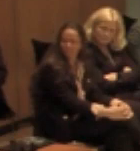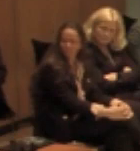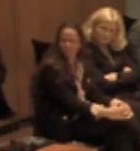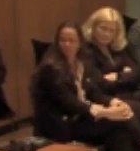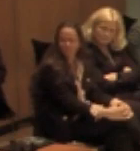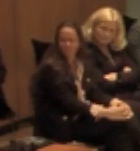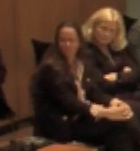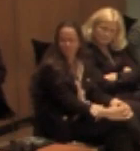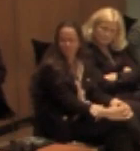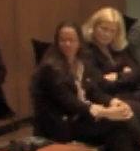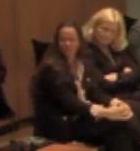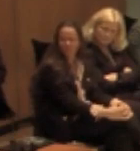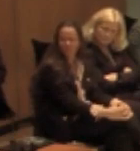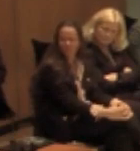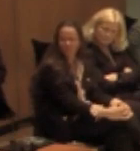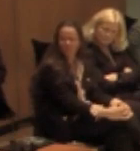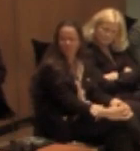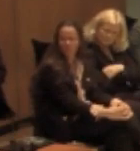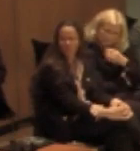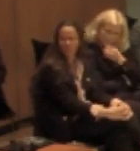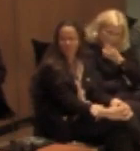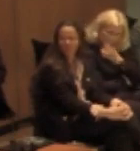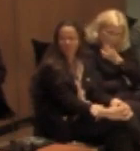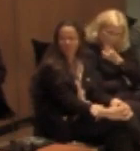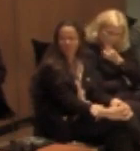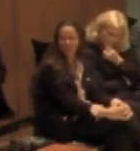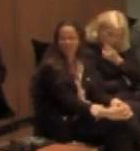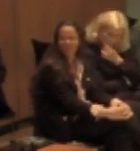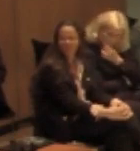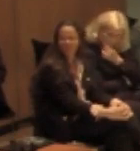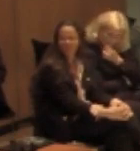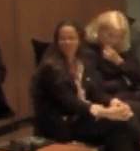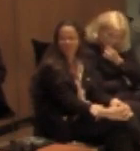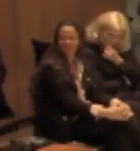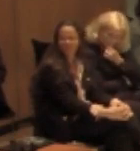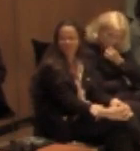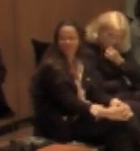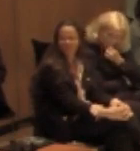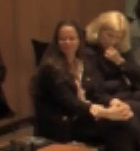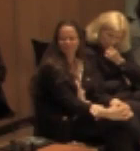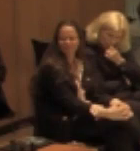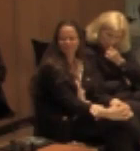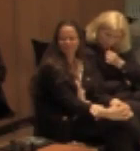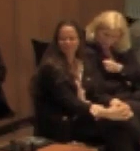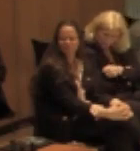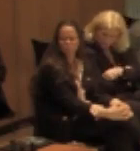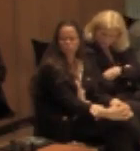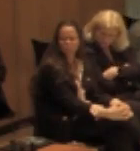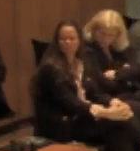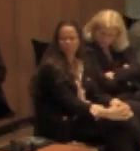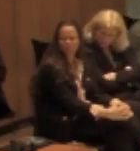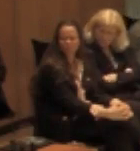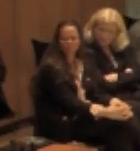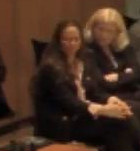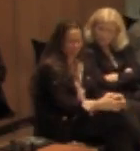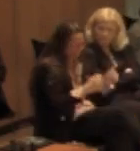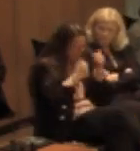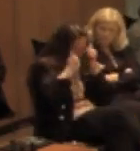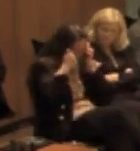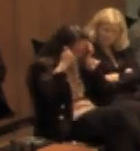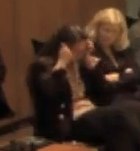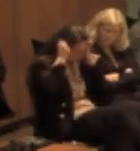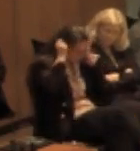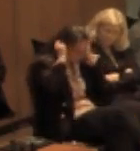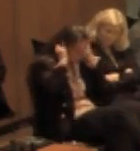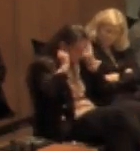this this you know watching the plays in you know in this setting um